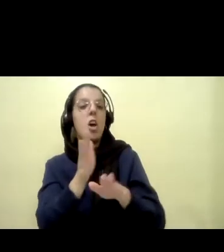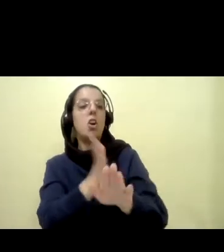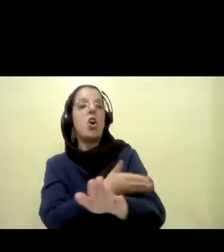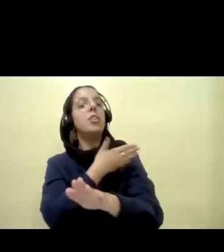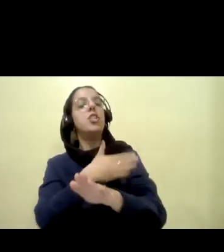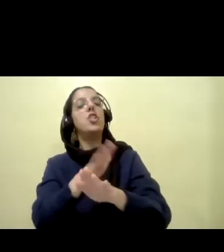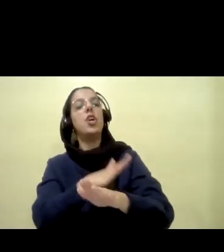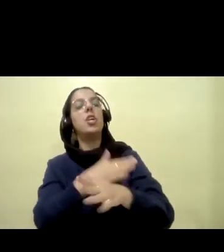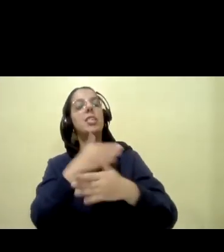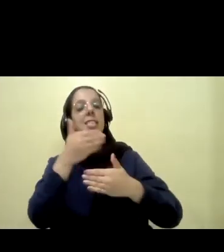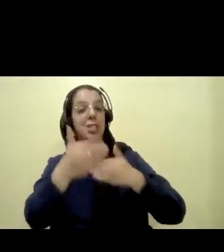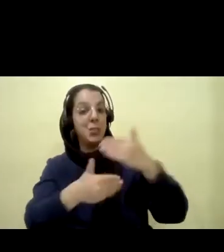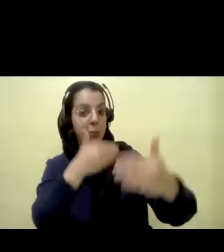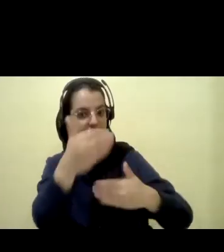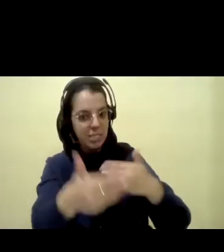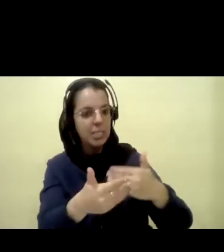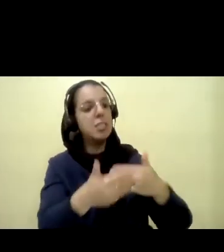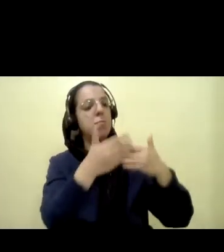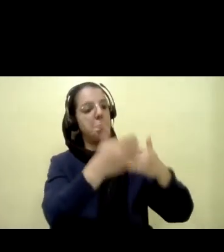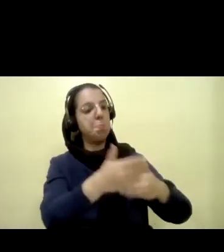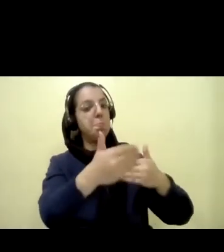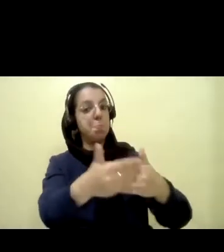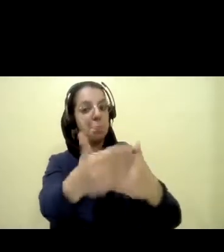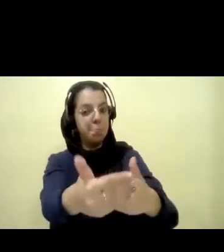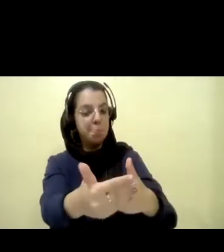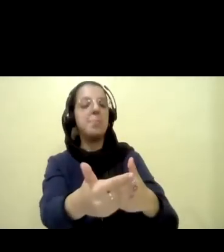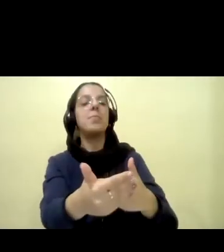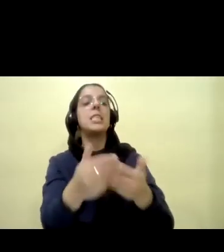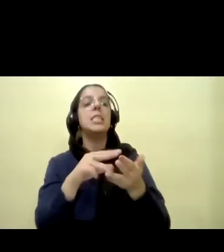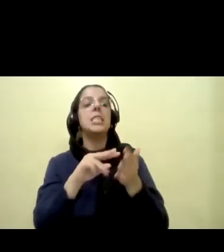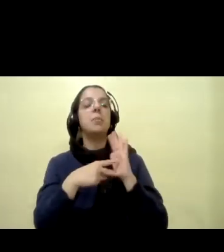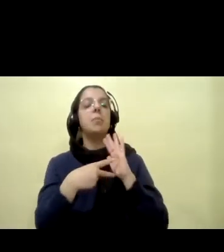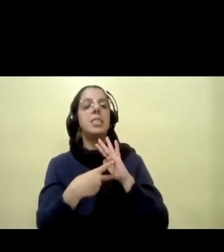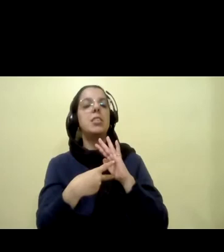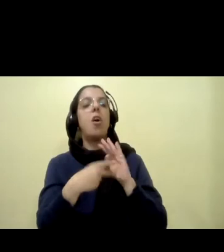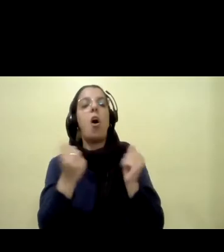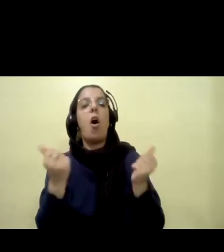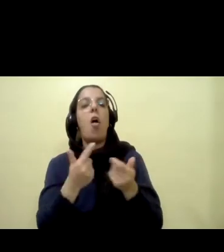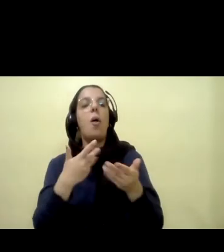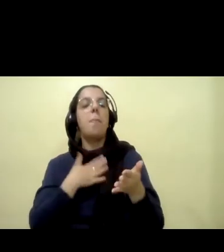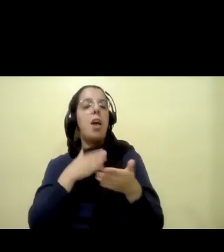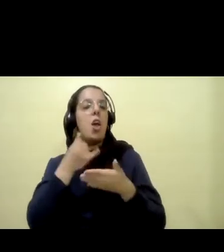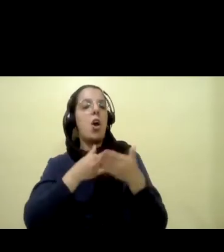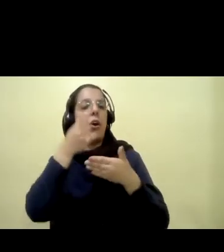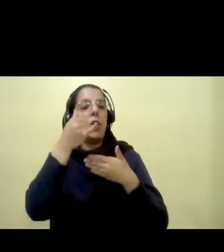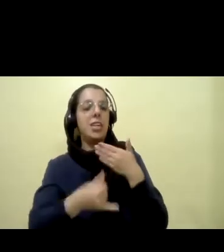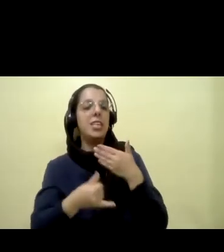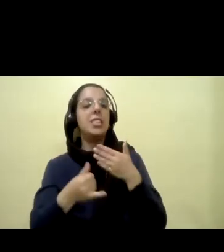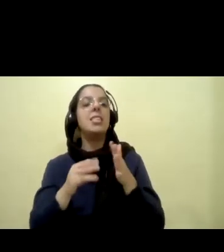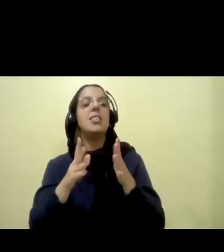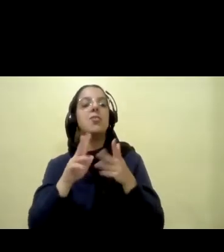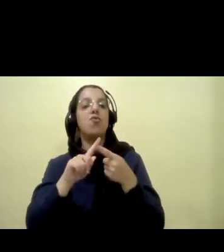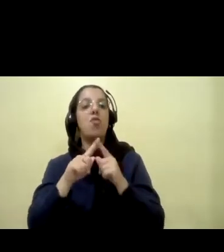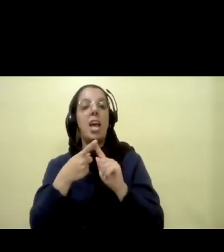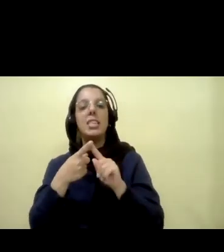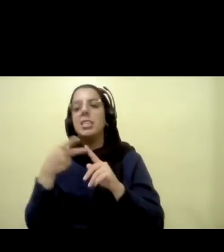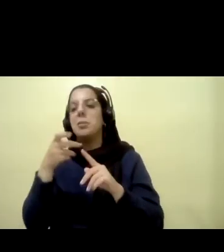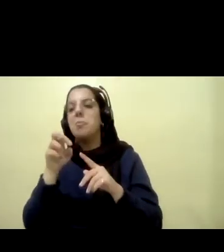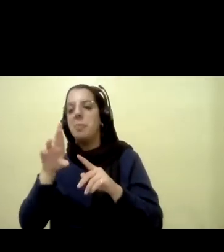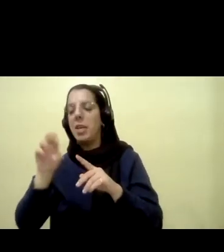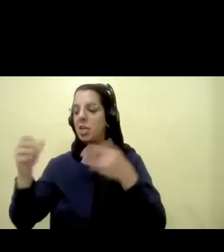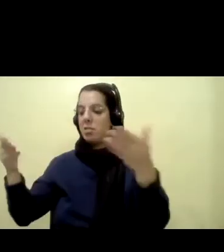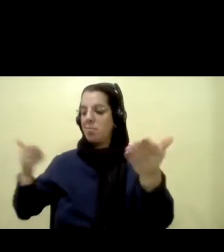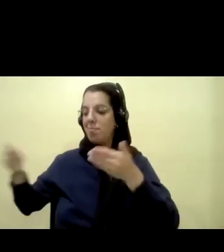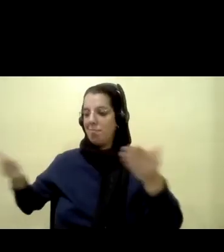series, which will allow for all of my artist friends and my other peers to be able to perform